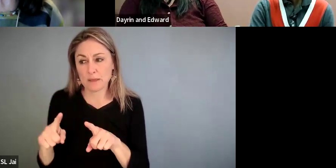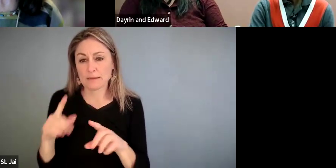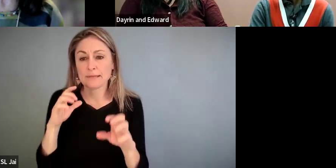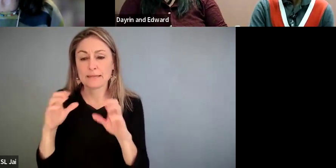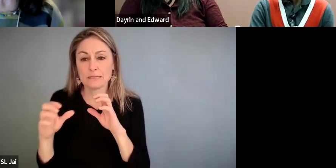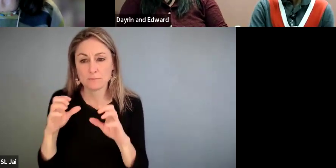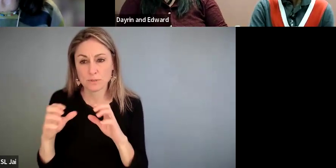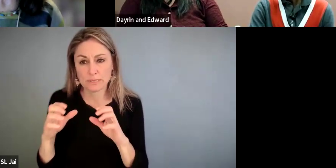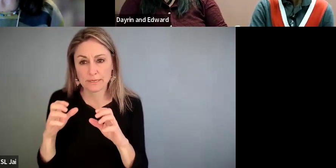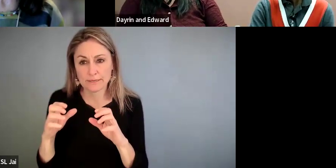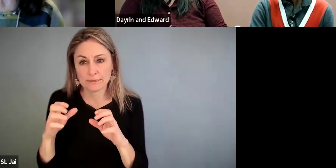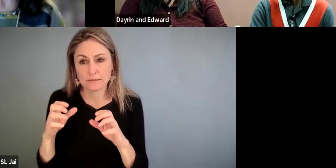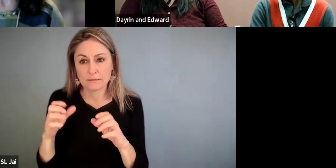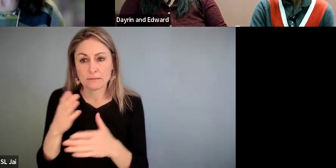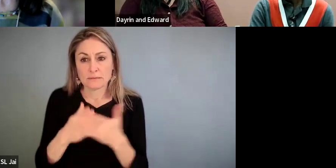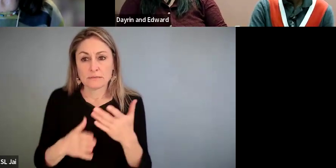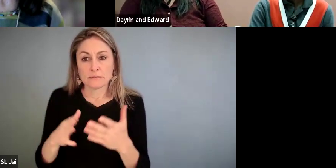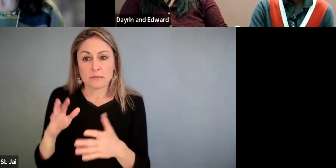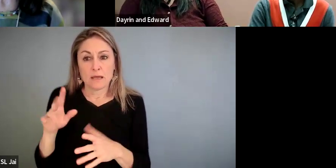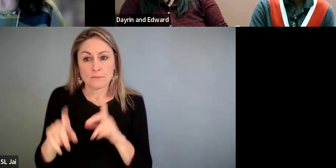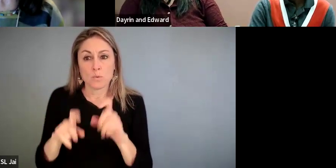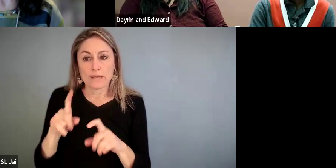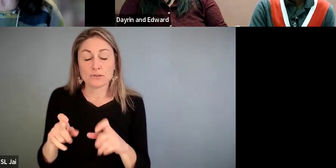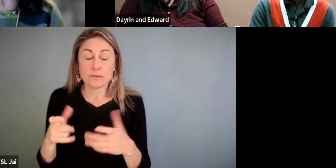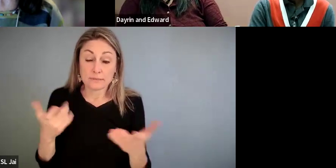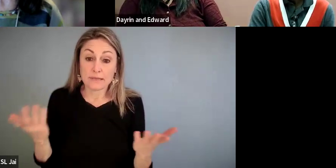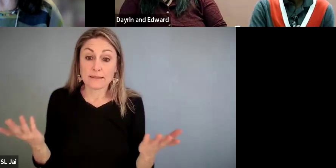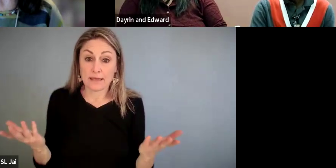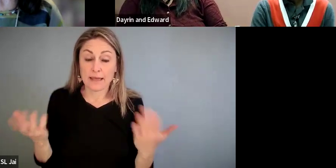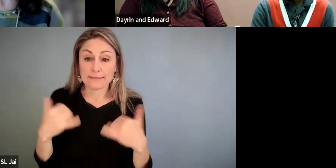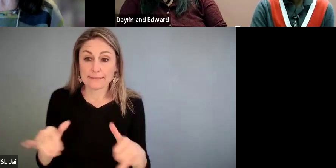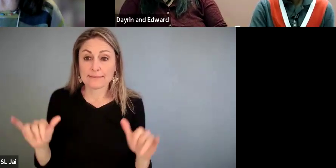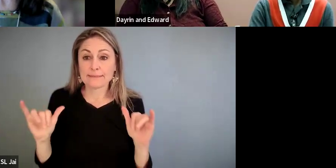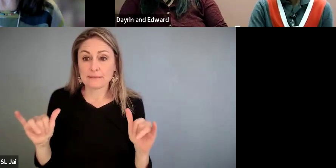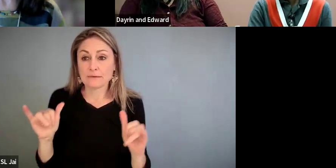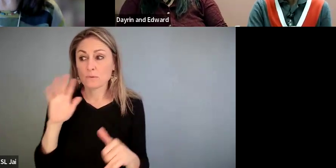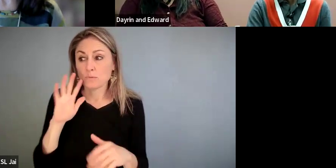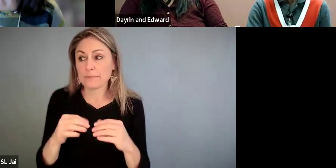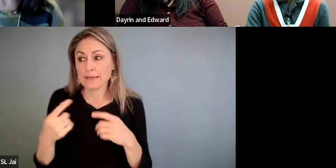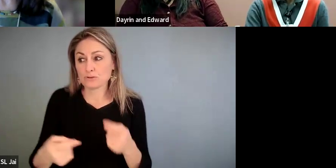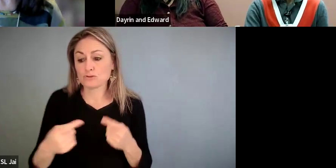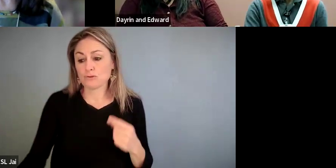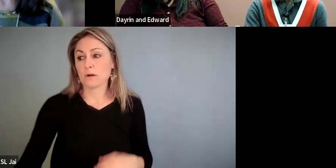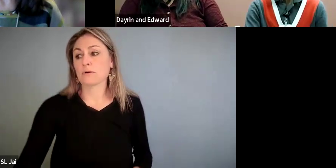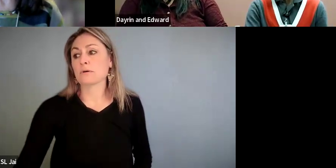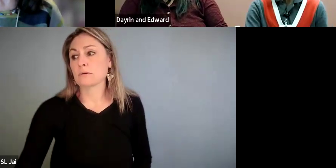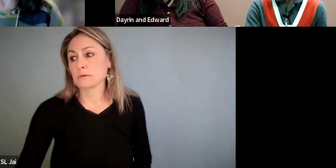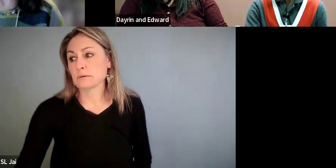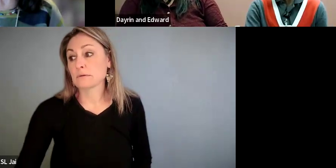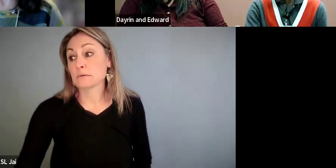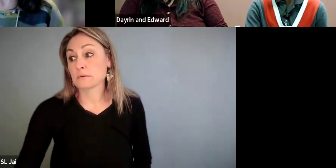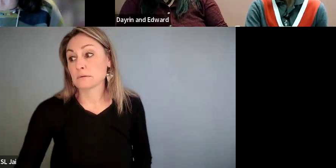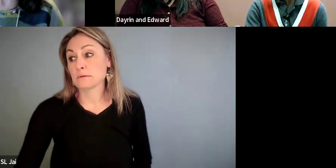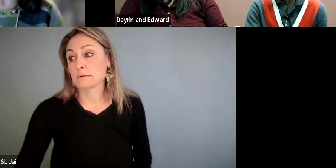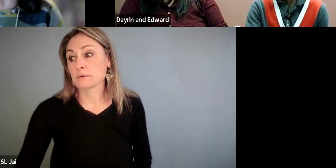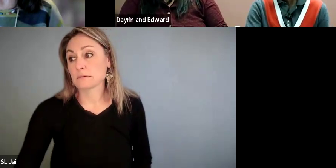communicate some questions, and even that is still gonna be really struggle for him. So having